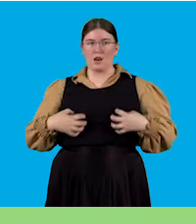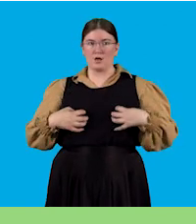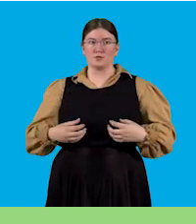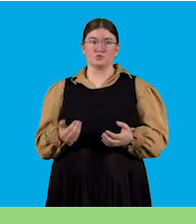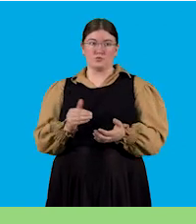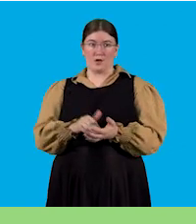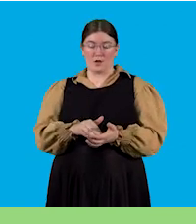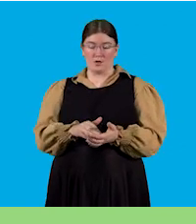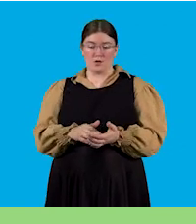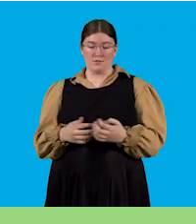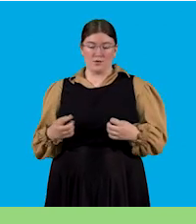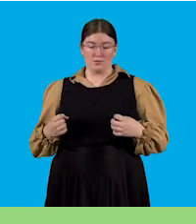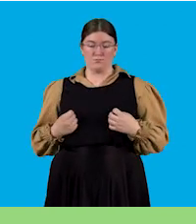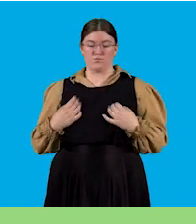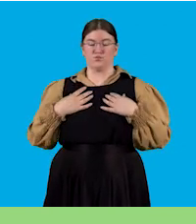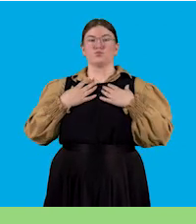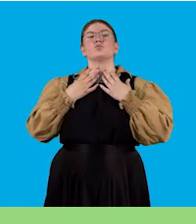pushed out of the lungs.